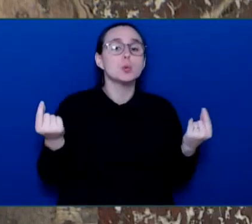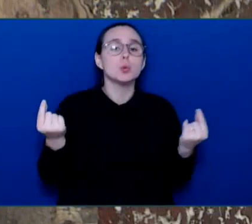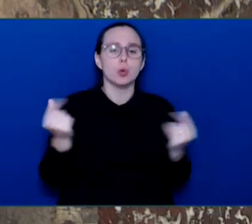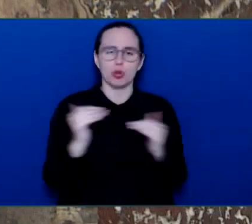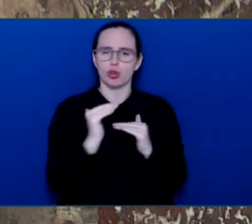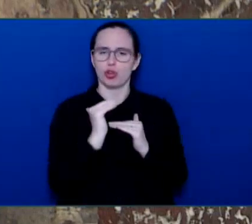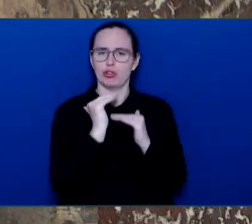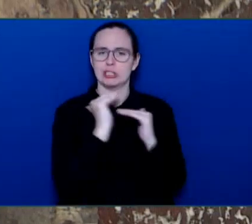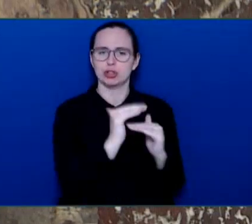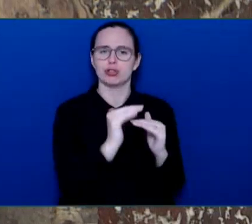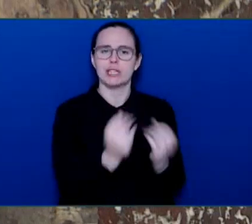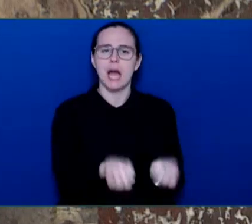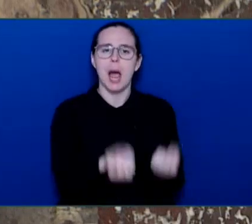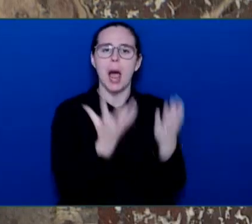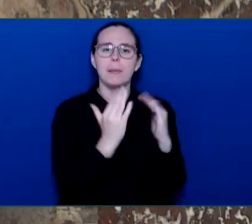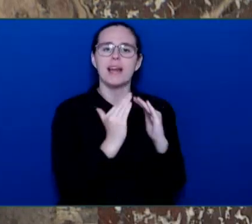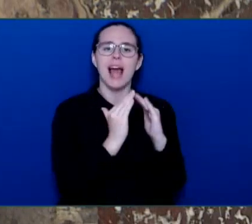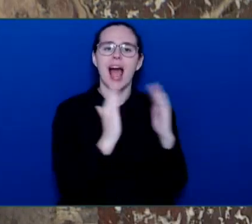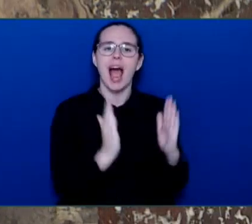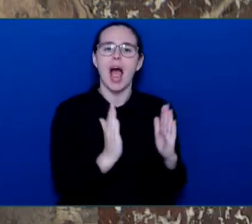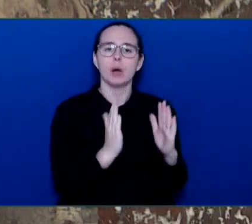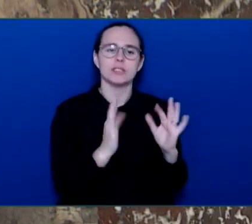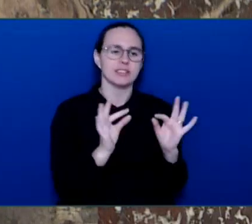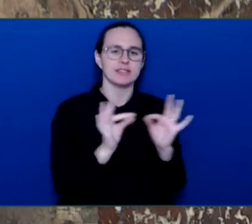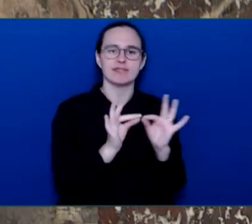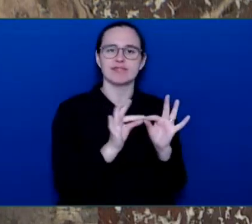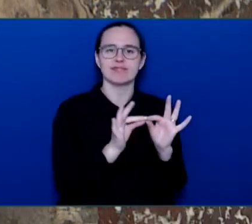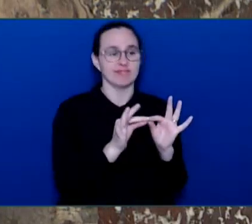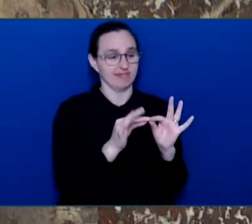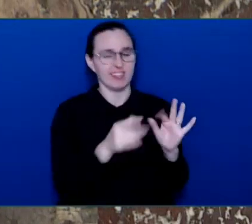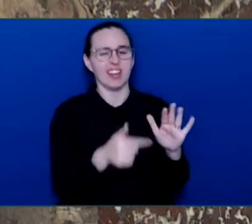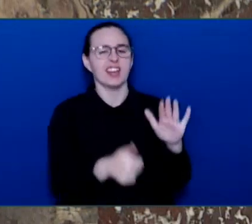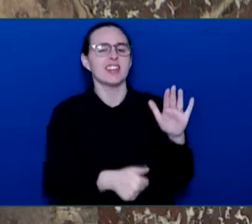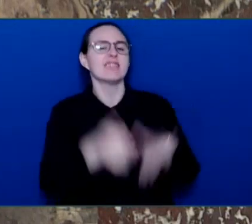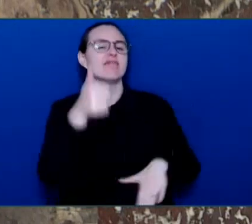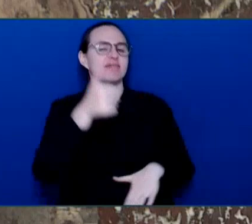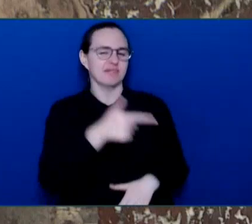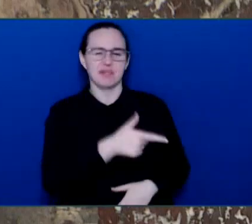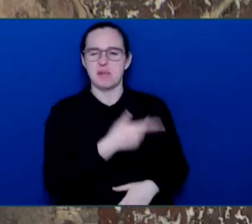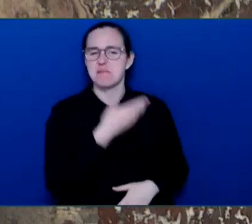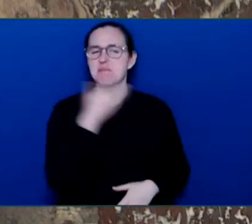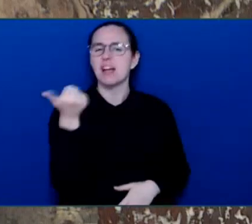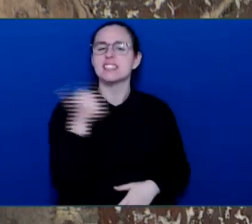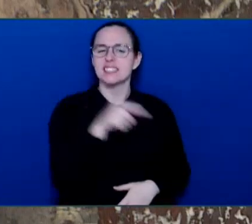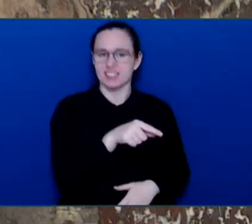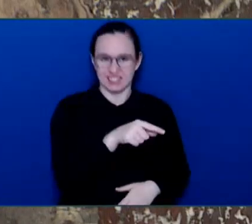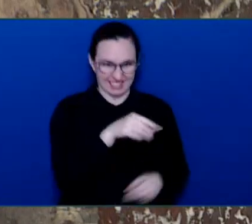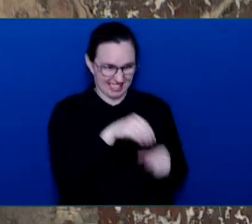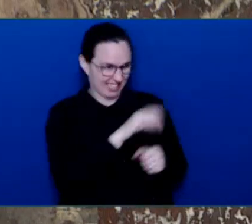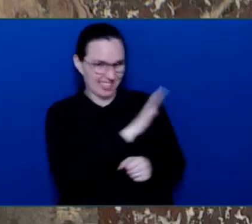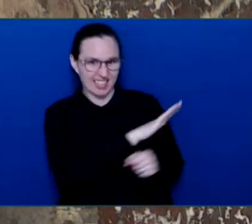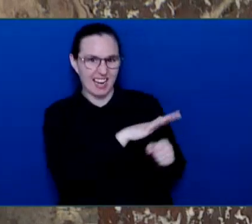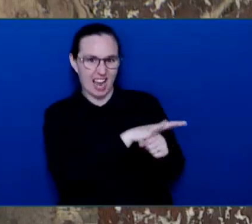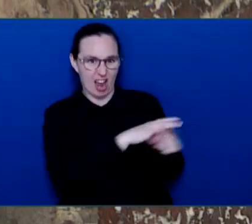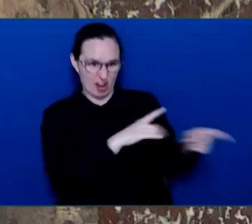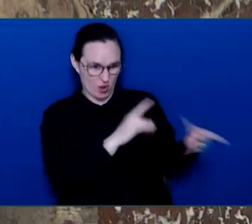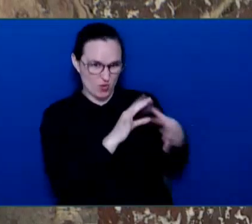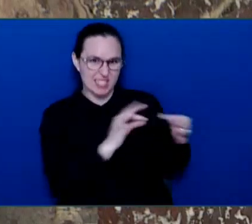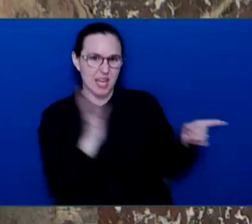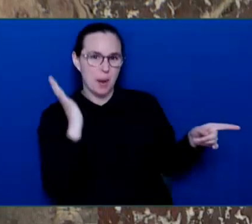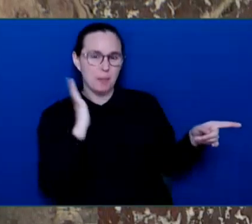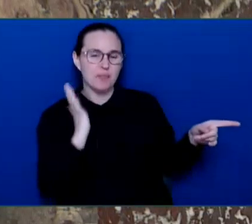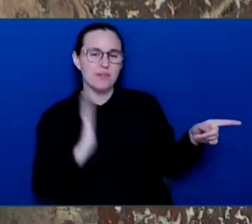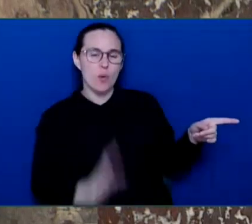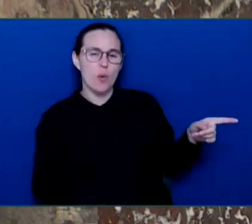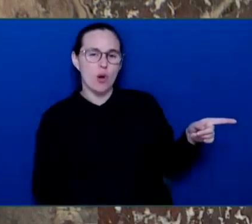said the secret sauce of developers like her was in her area. So if there's not enough housing in Kelowna, then she should look in